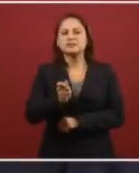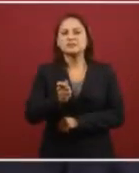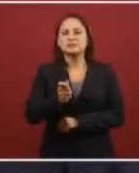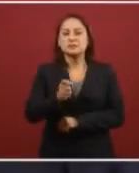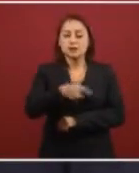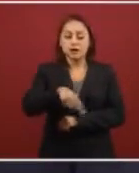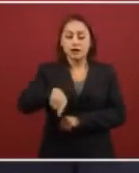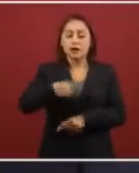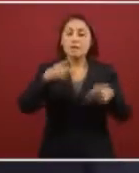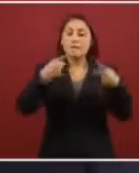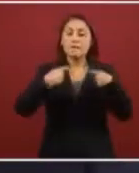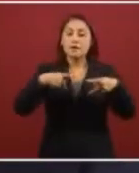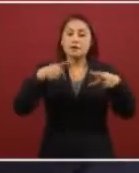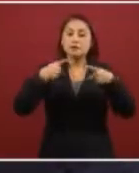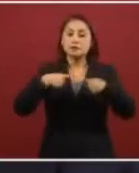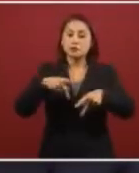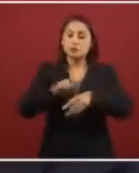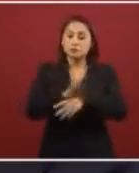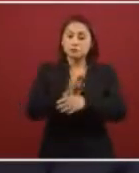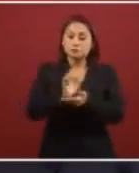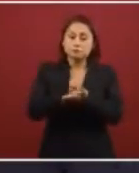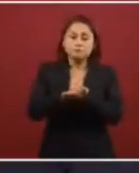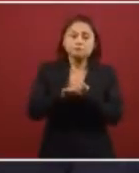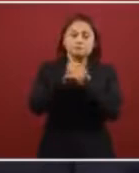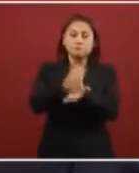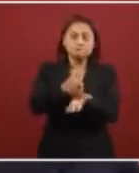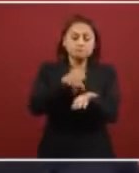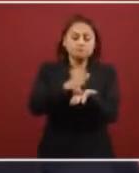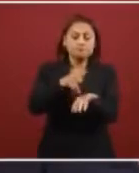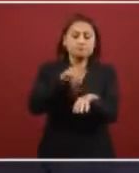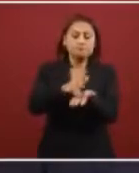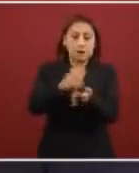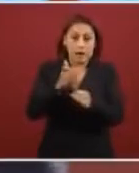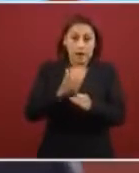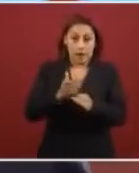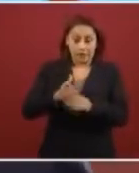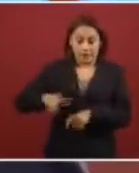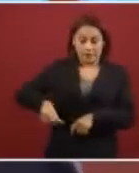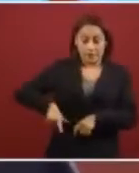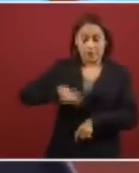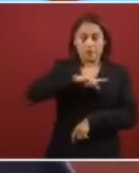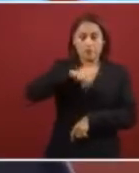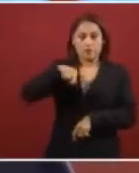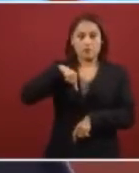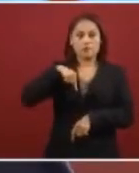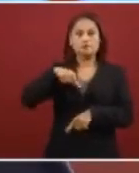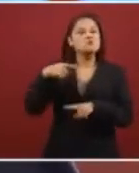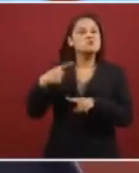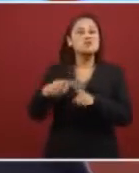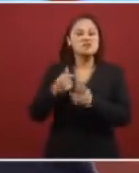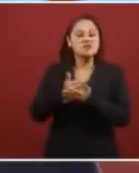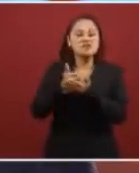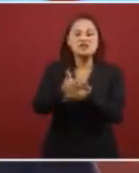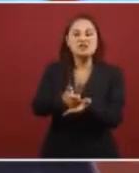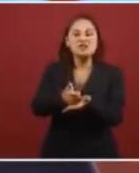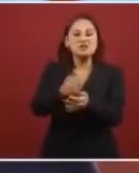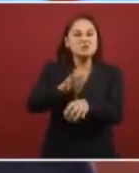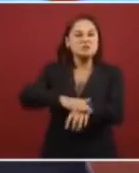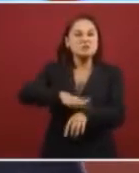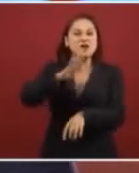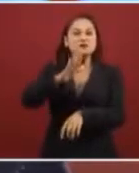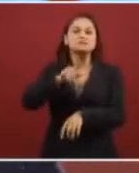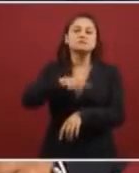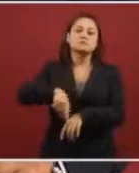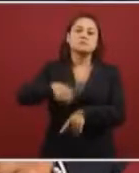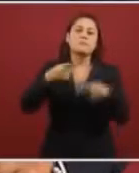most benefited de nuestro gobierno from our government are the poor. Ya no es como